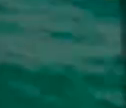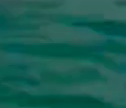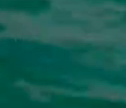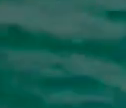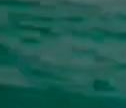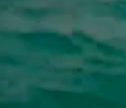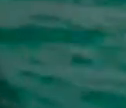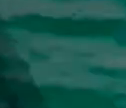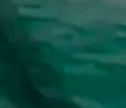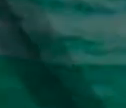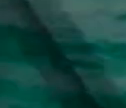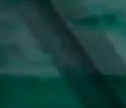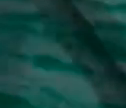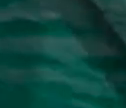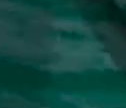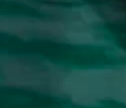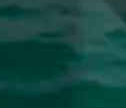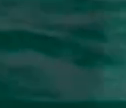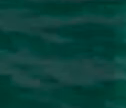Time now for weather.